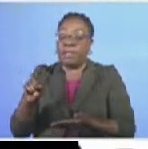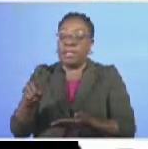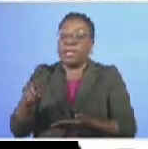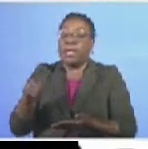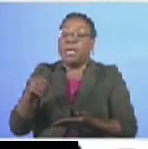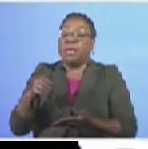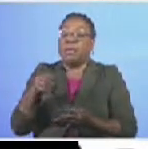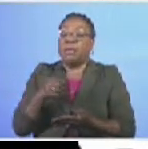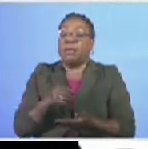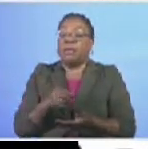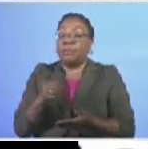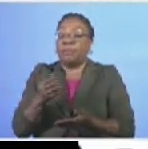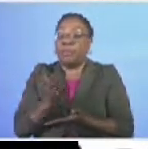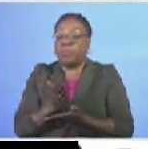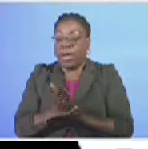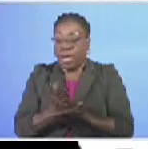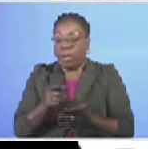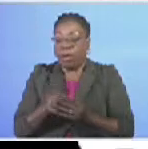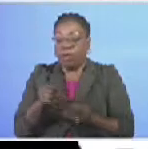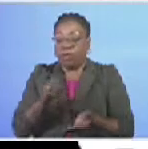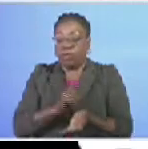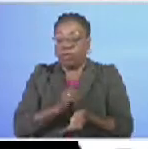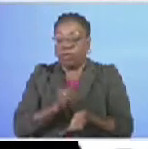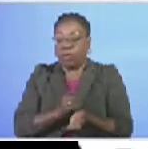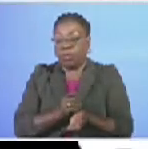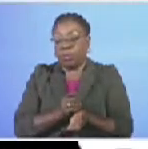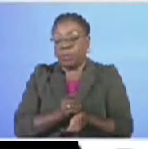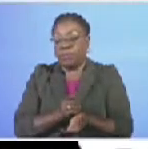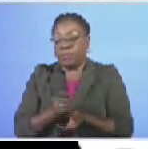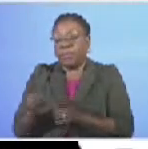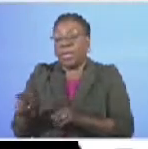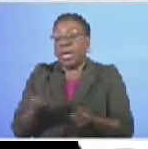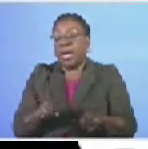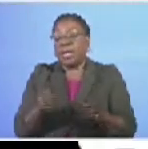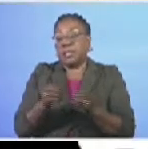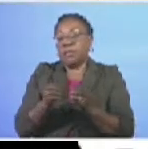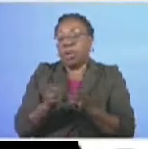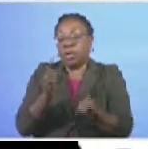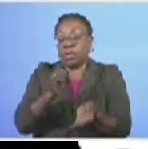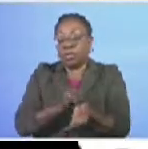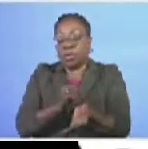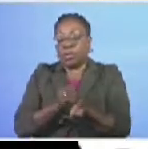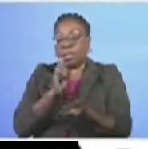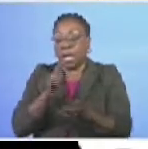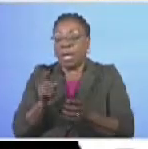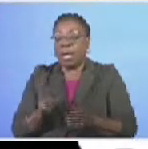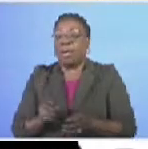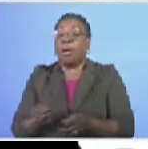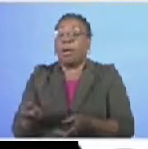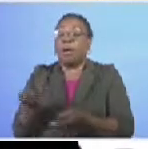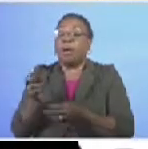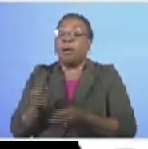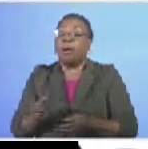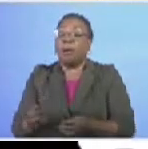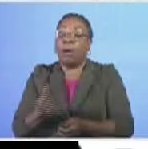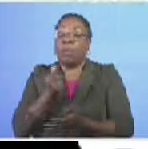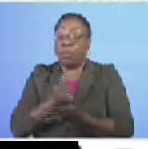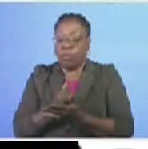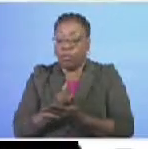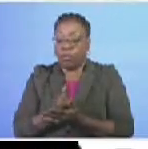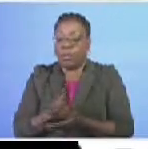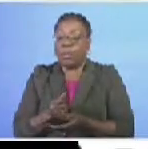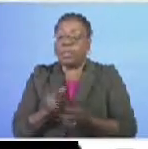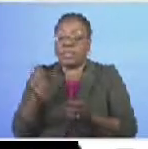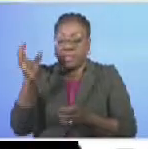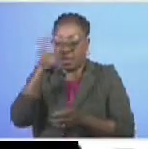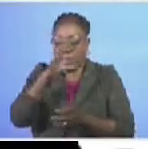remdesivir. As additional therapeutics are approved, we will aggressively seek to procure the same.